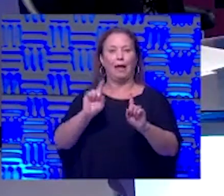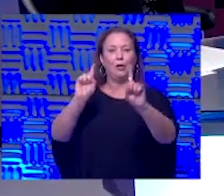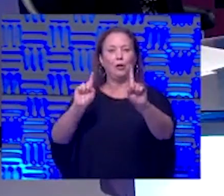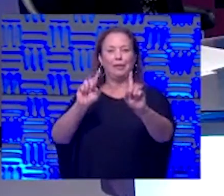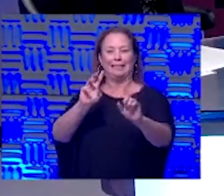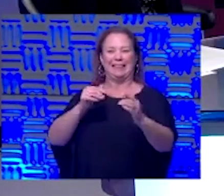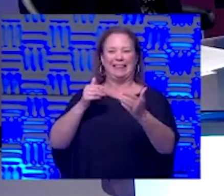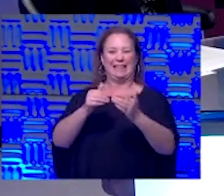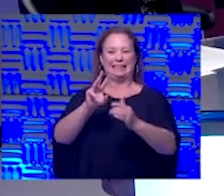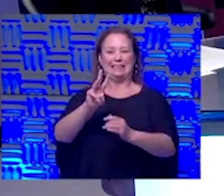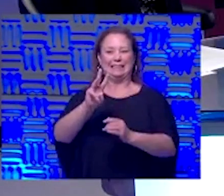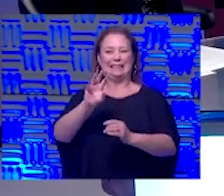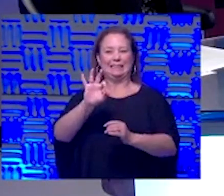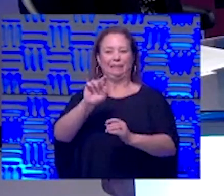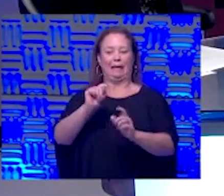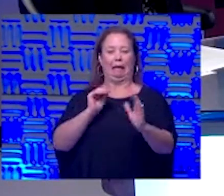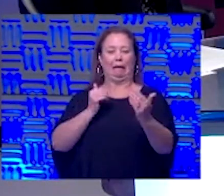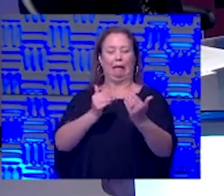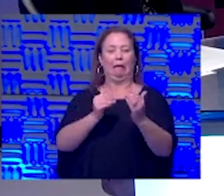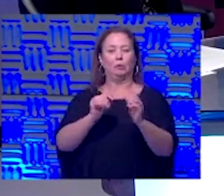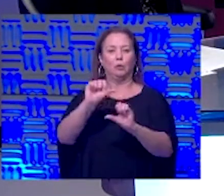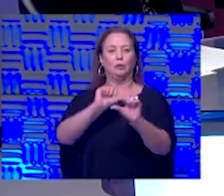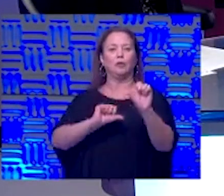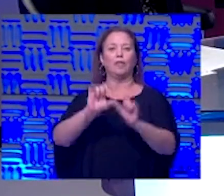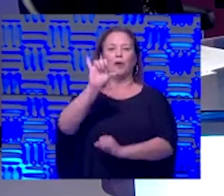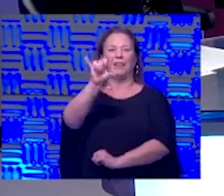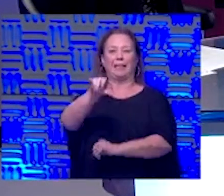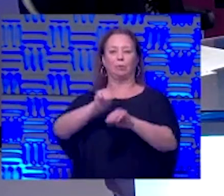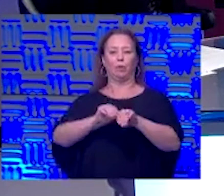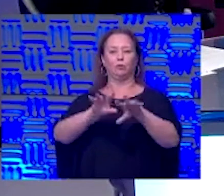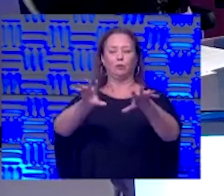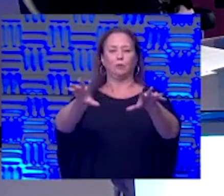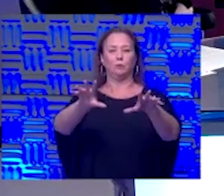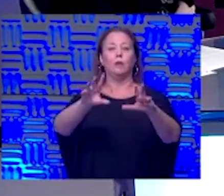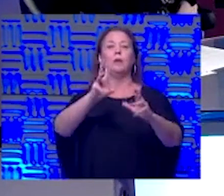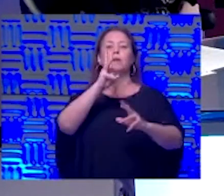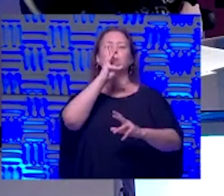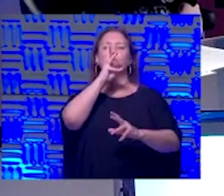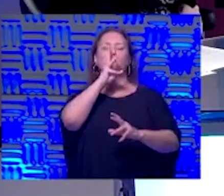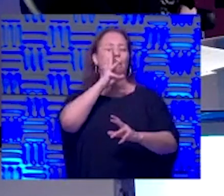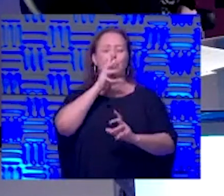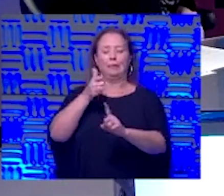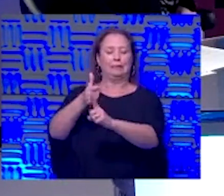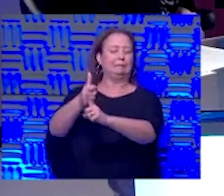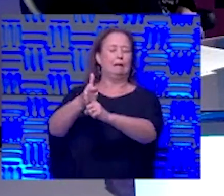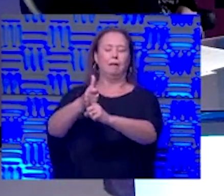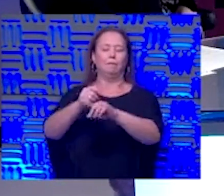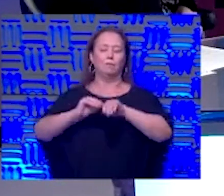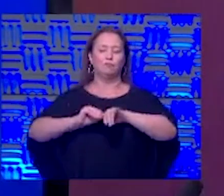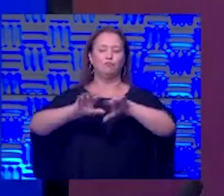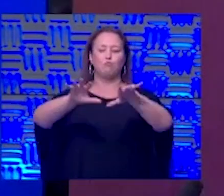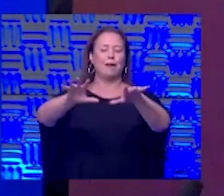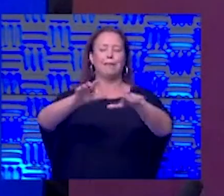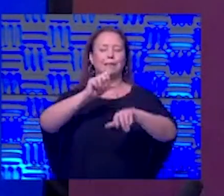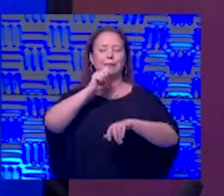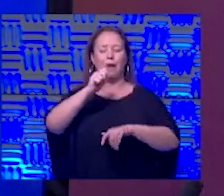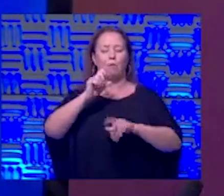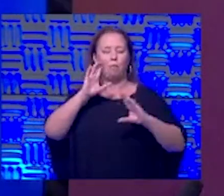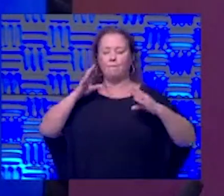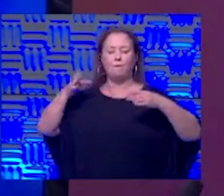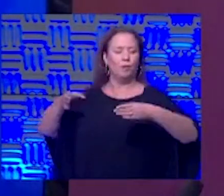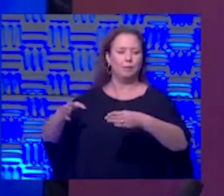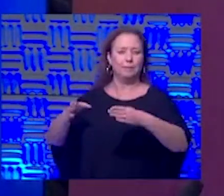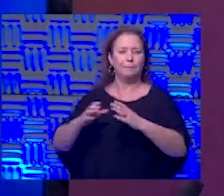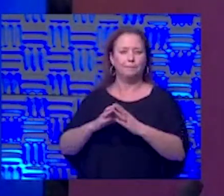And distancing. that's going to be, that'll be the worry. The actual transmission by the water should not be the real thing that we're focusing